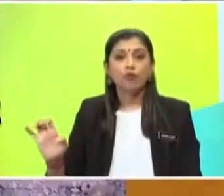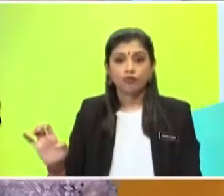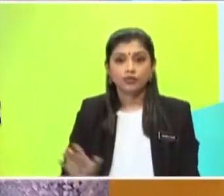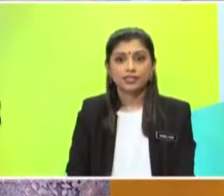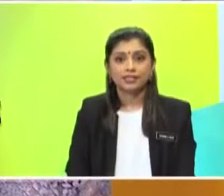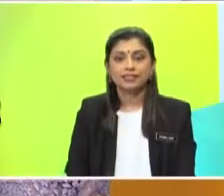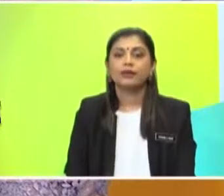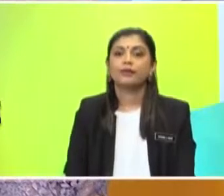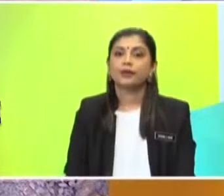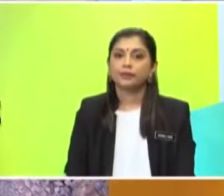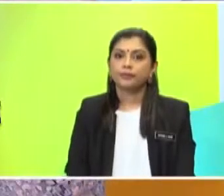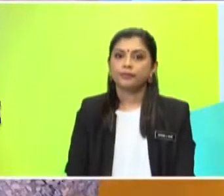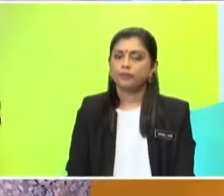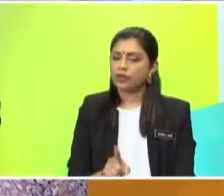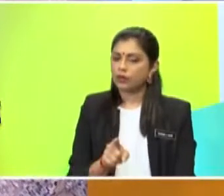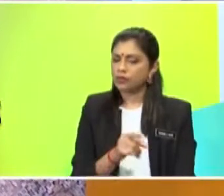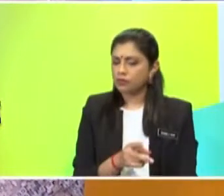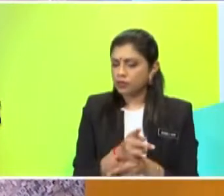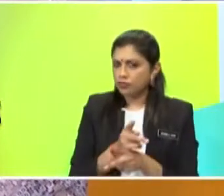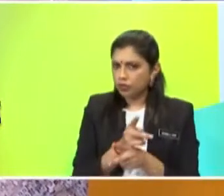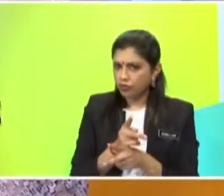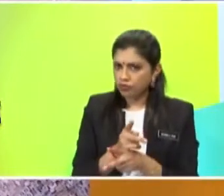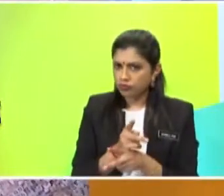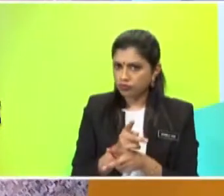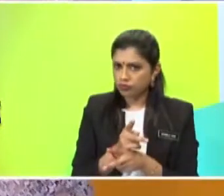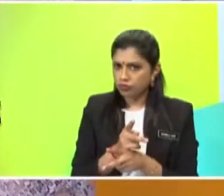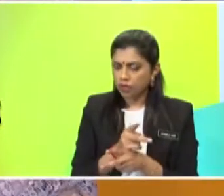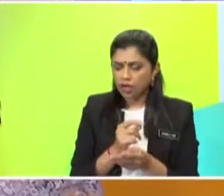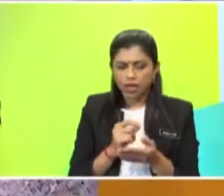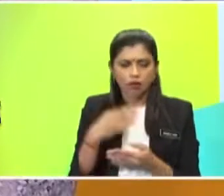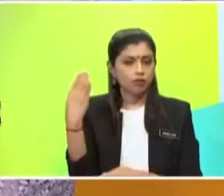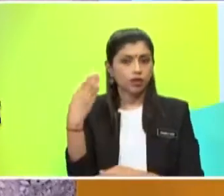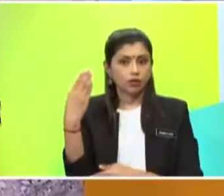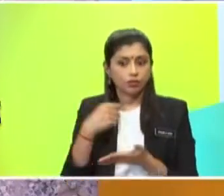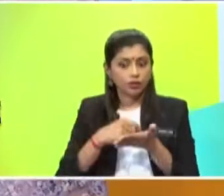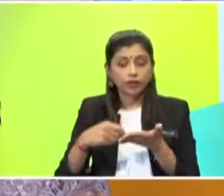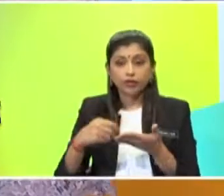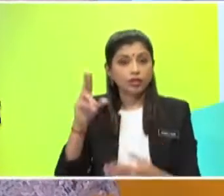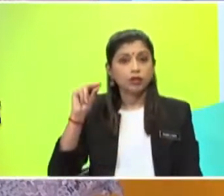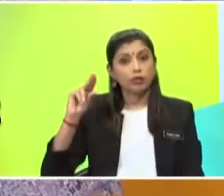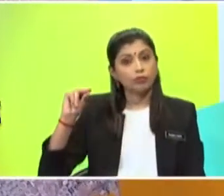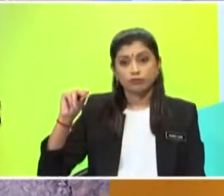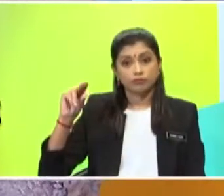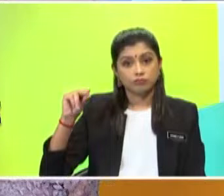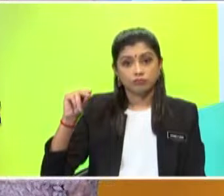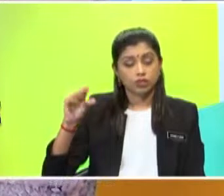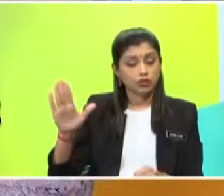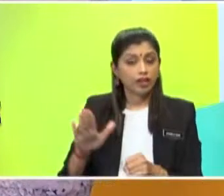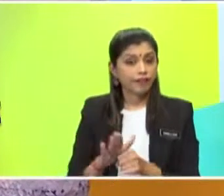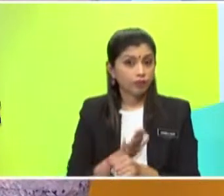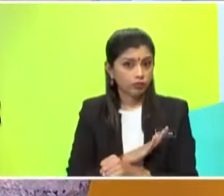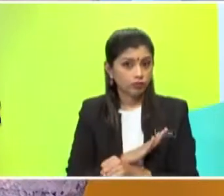write, because contractions are not allowed when it comes to normal writing such as article, report, and etc. Only